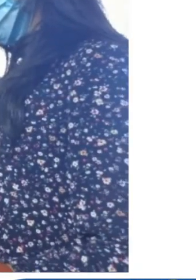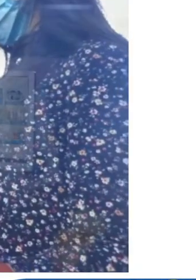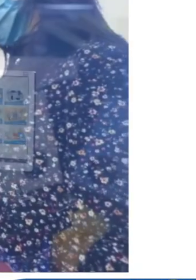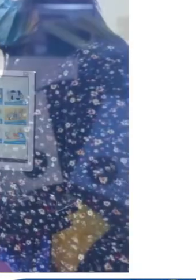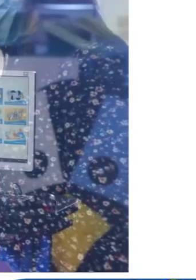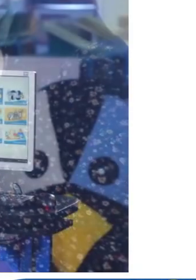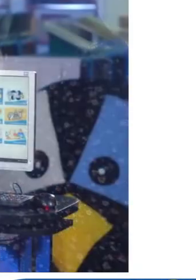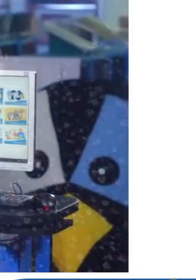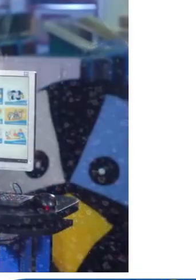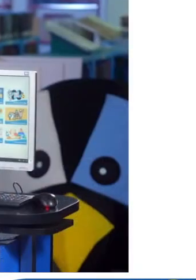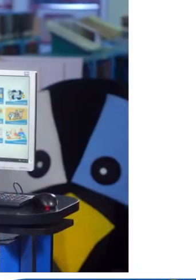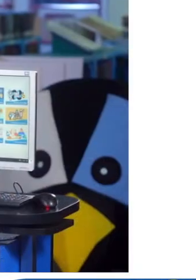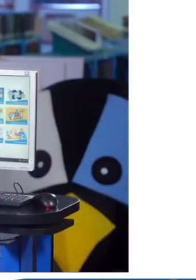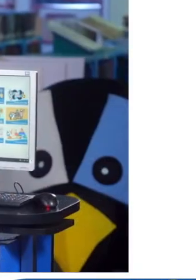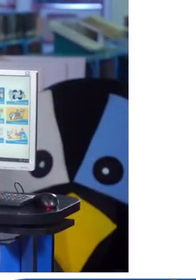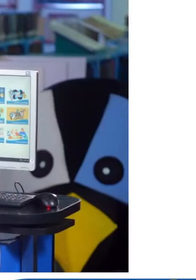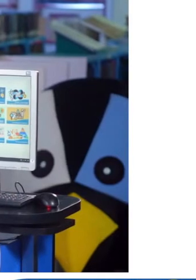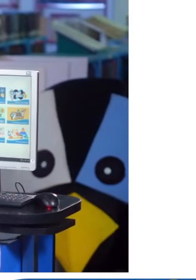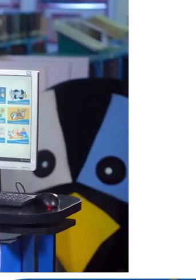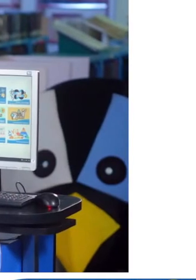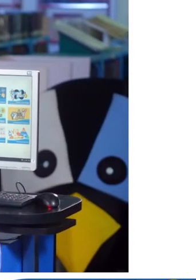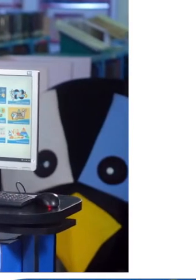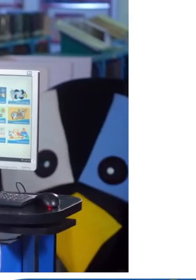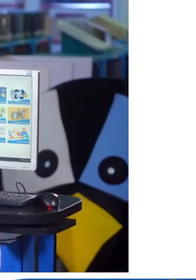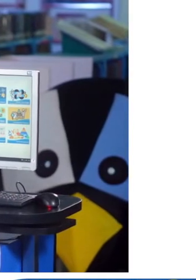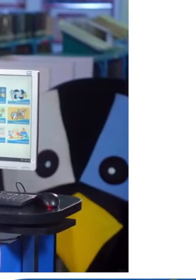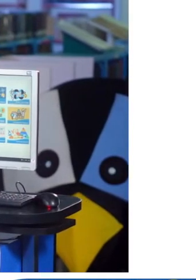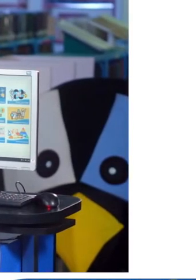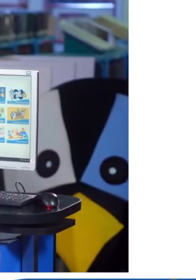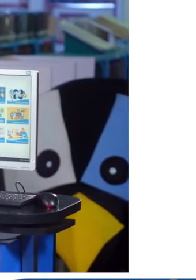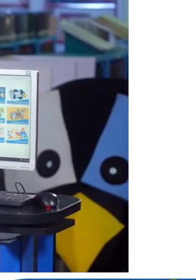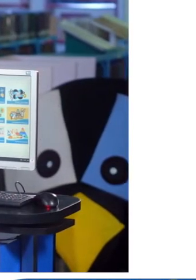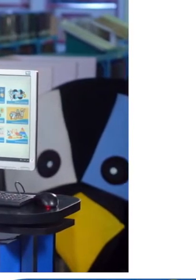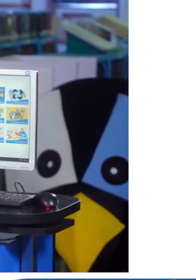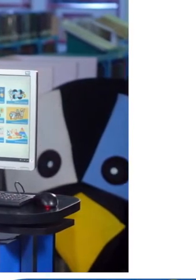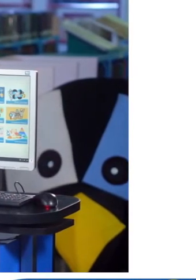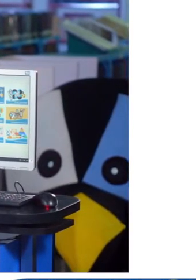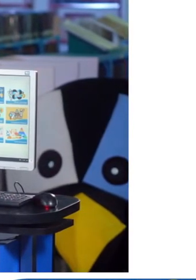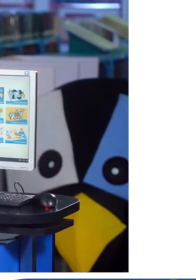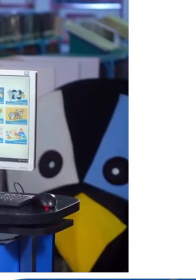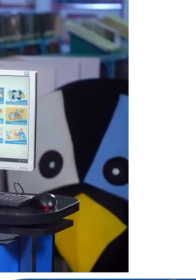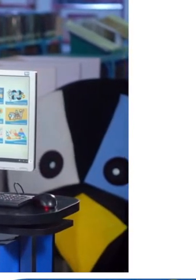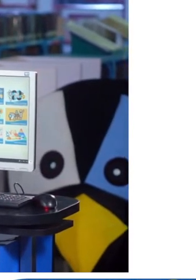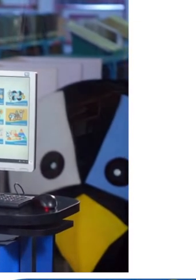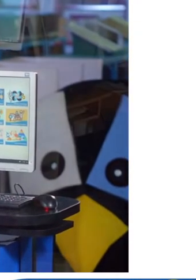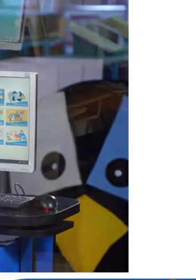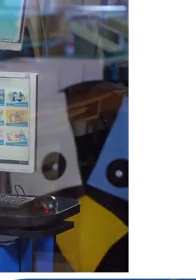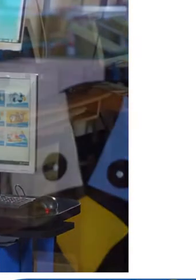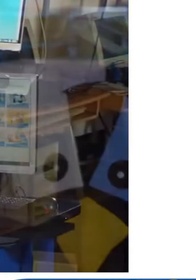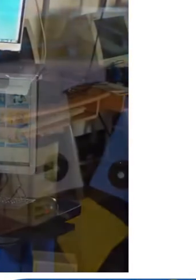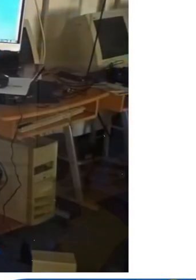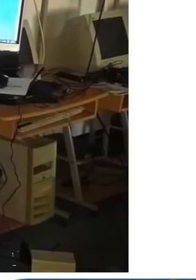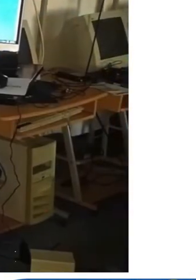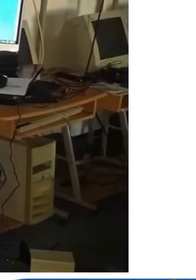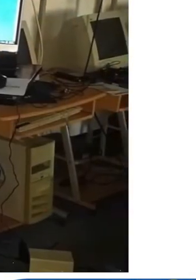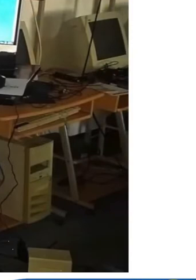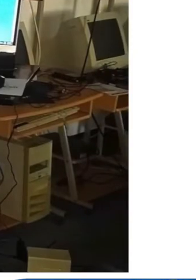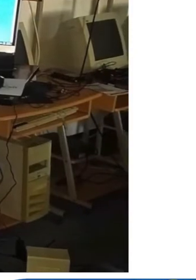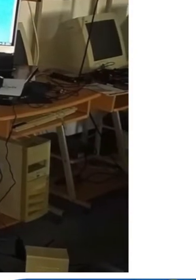we are more than ready to take on the next 10 years.